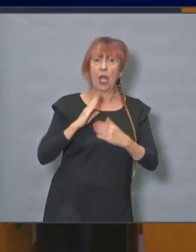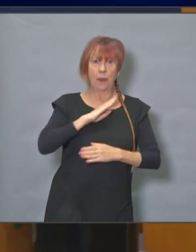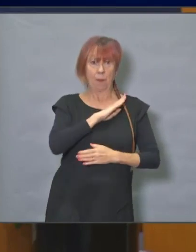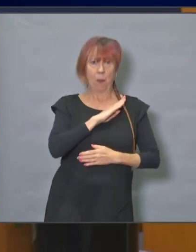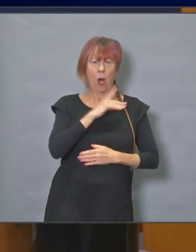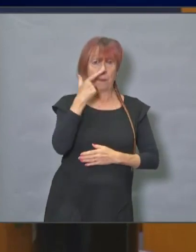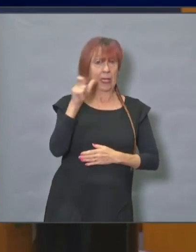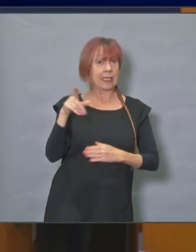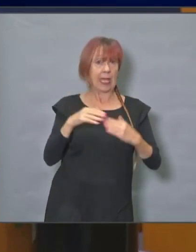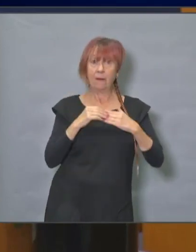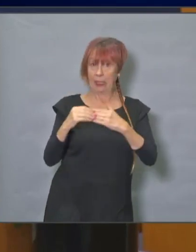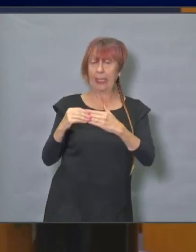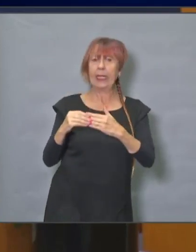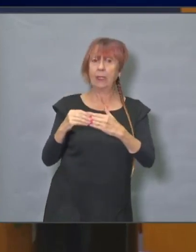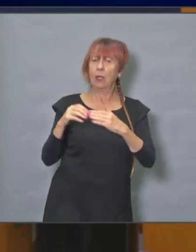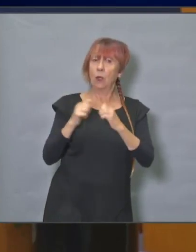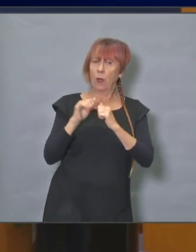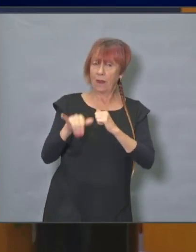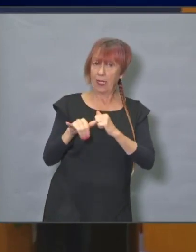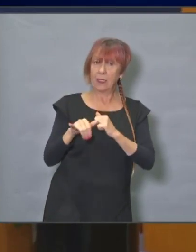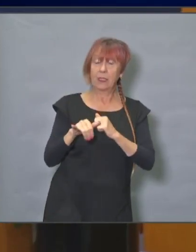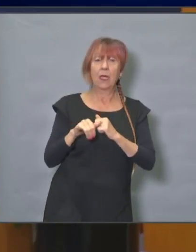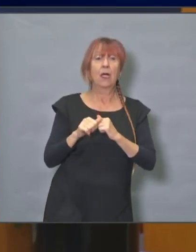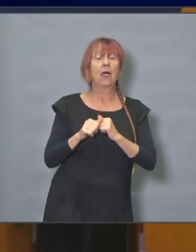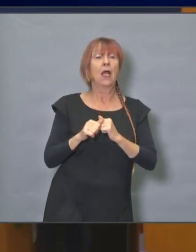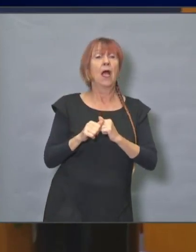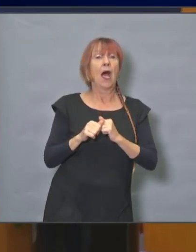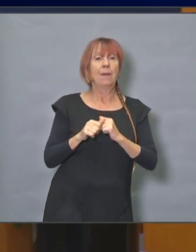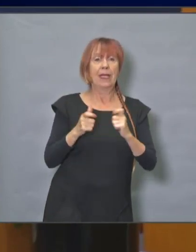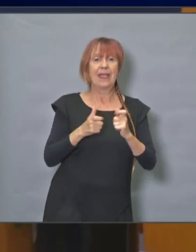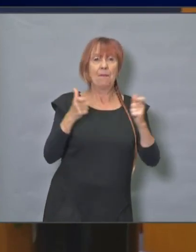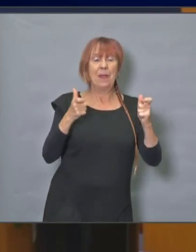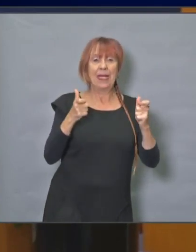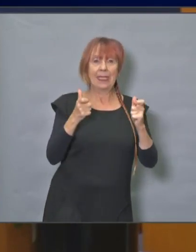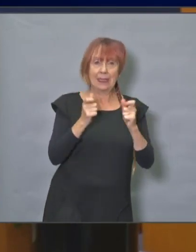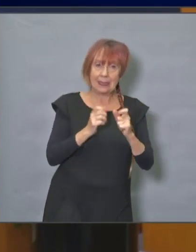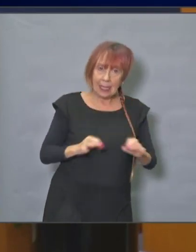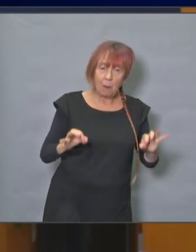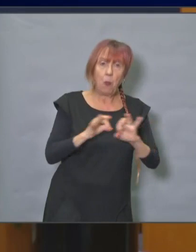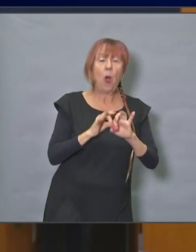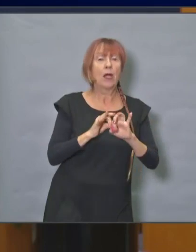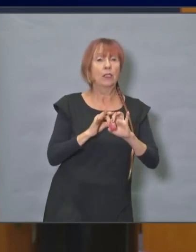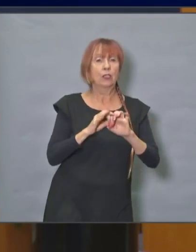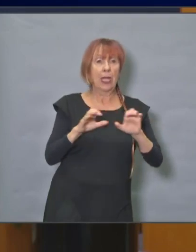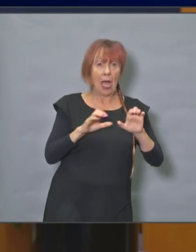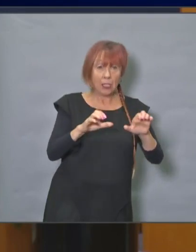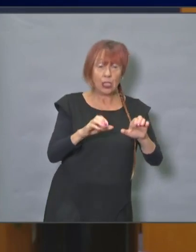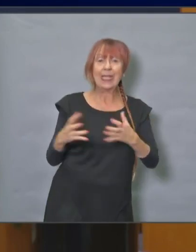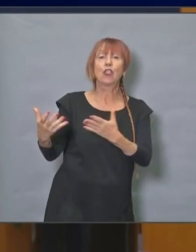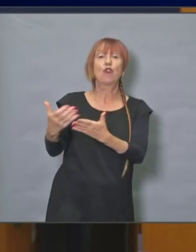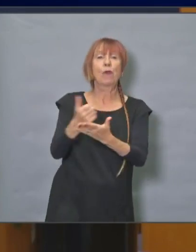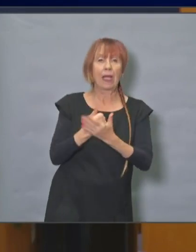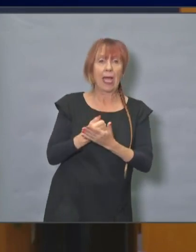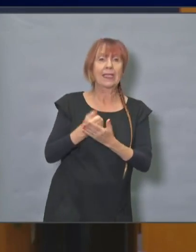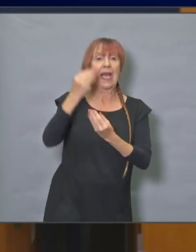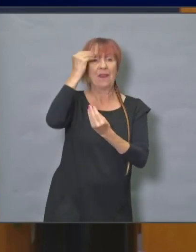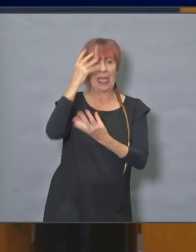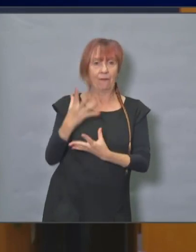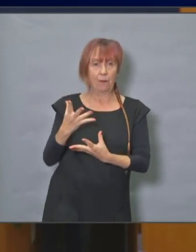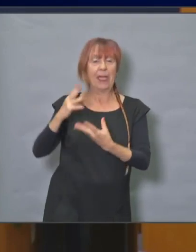this. The big issue has been making sure we're collecting that information in lots of different ways, and we're collecting it in ways that are